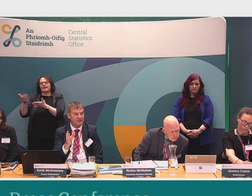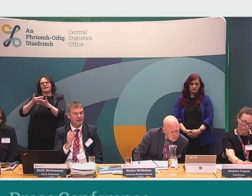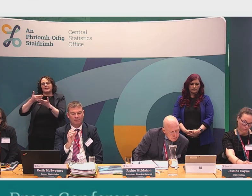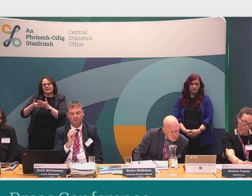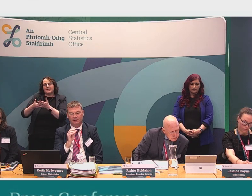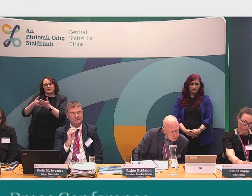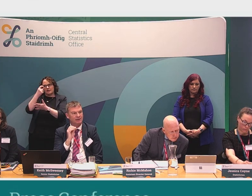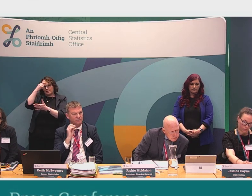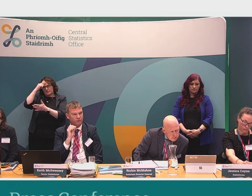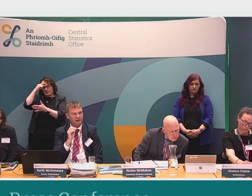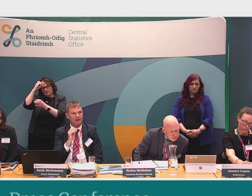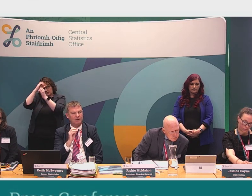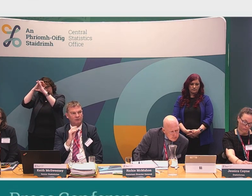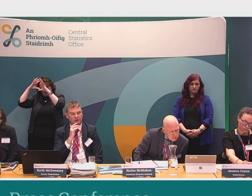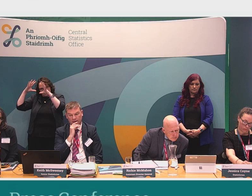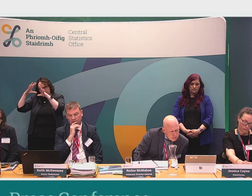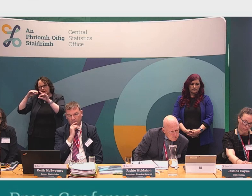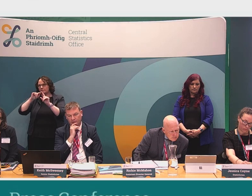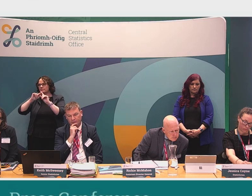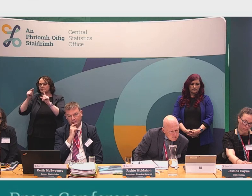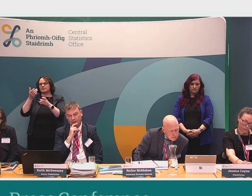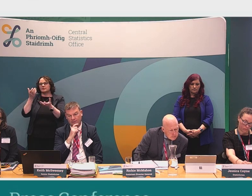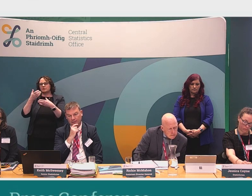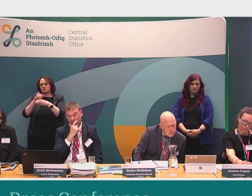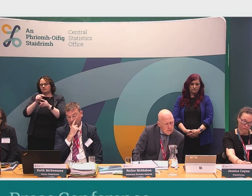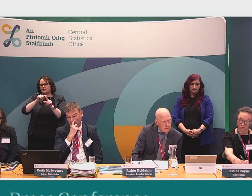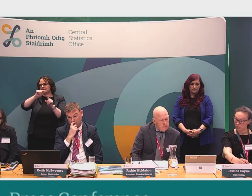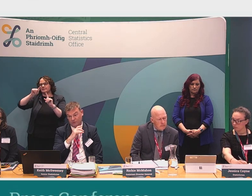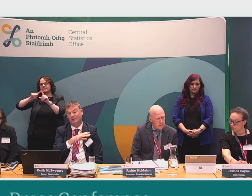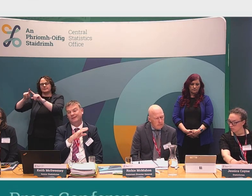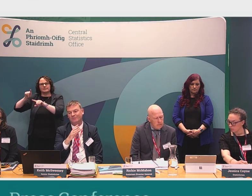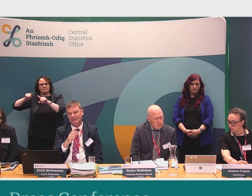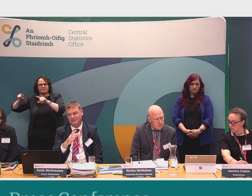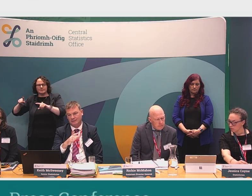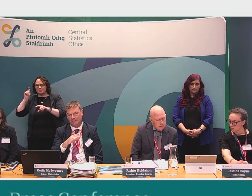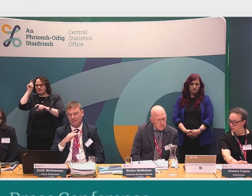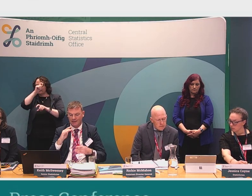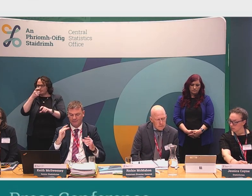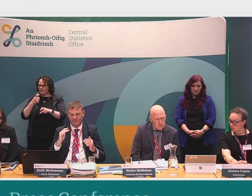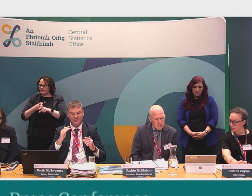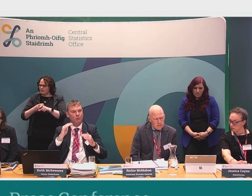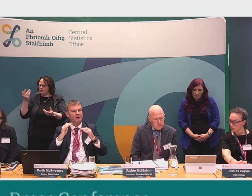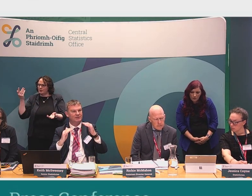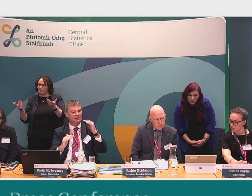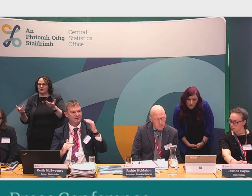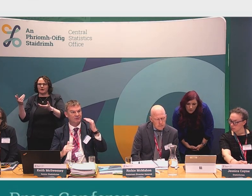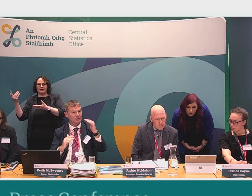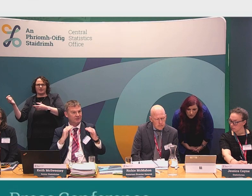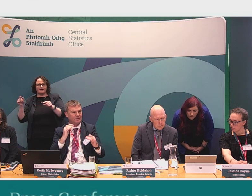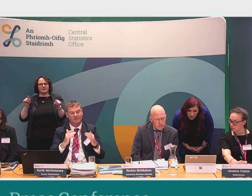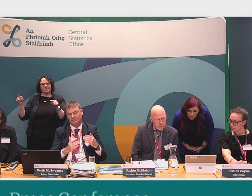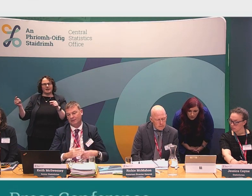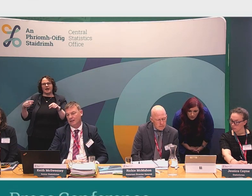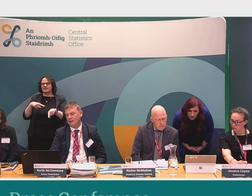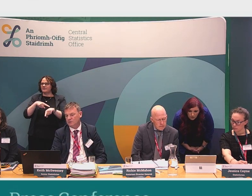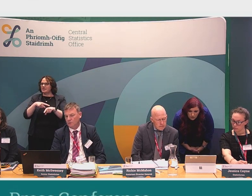countries, means that it's really hard to actually kind of compare, and also to throw into that mix the different awareness levels across time